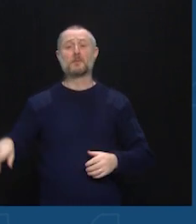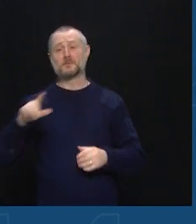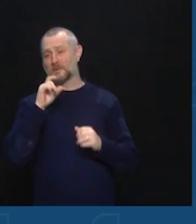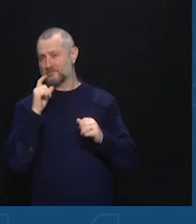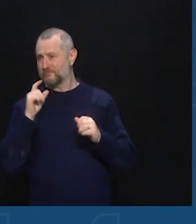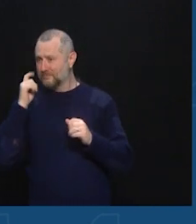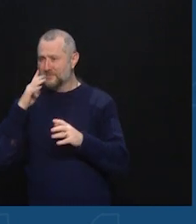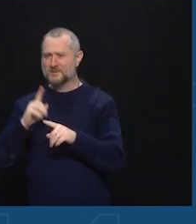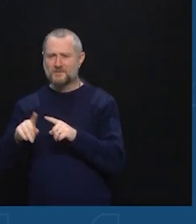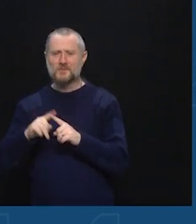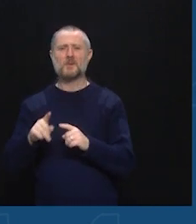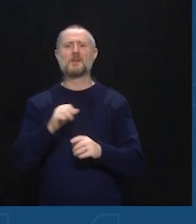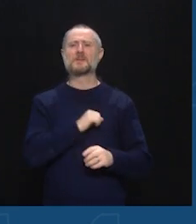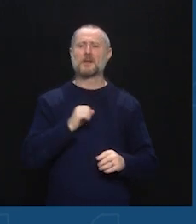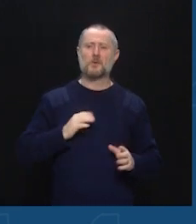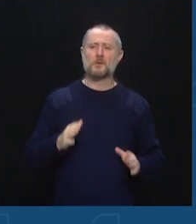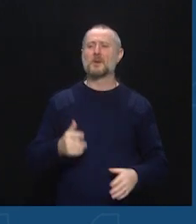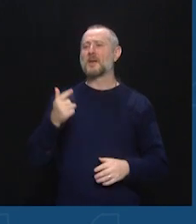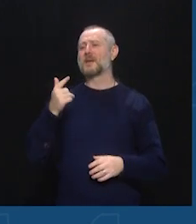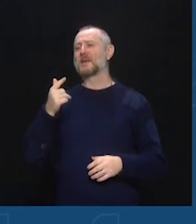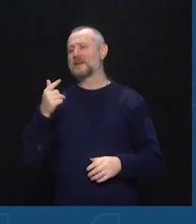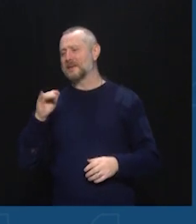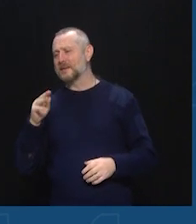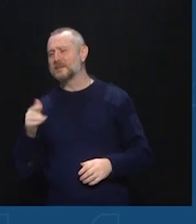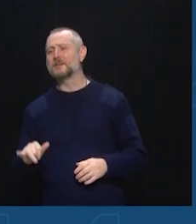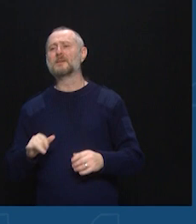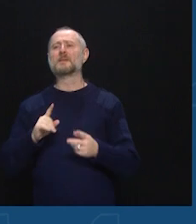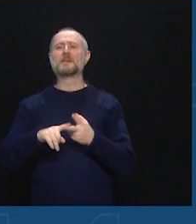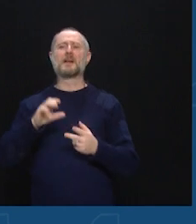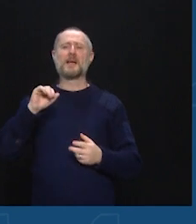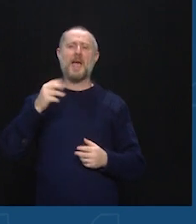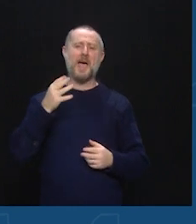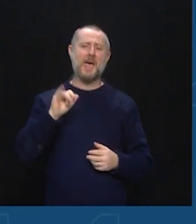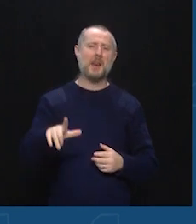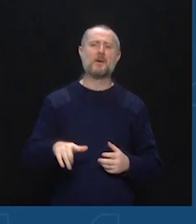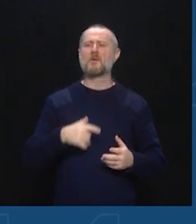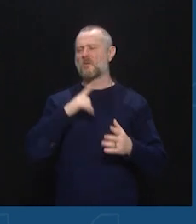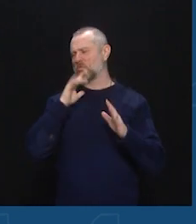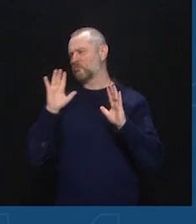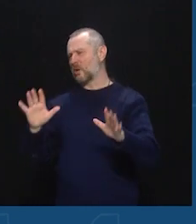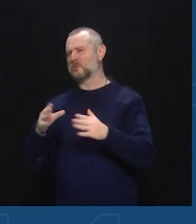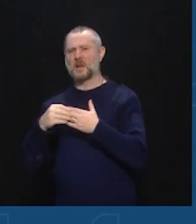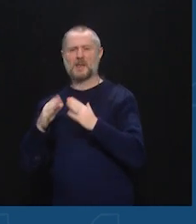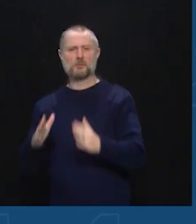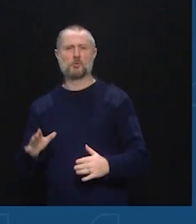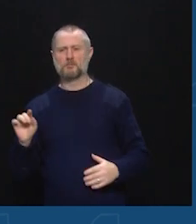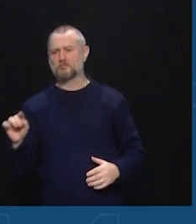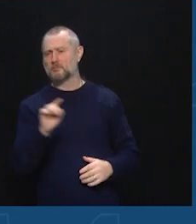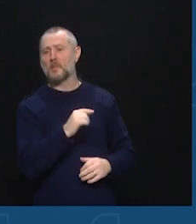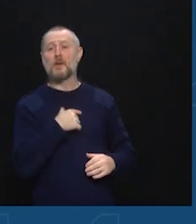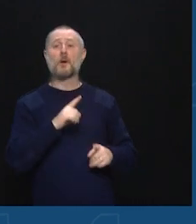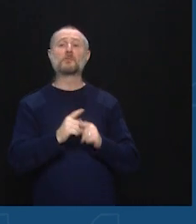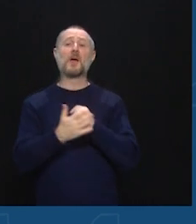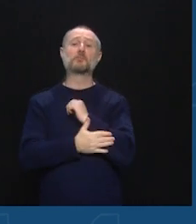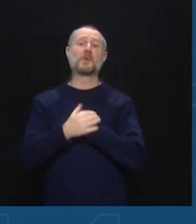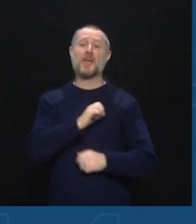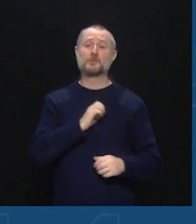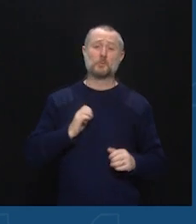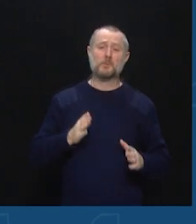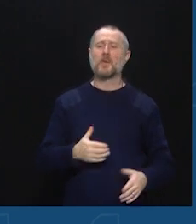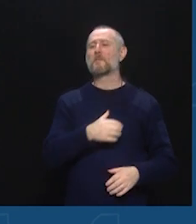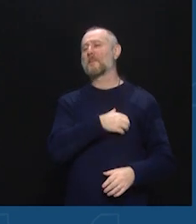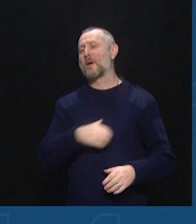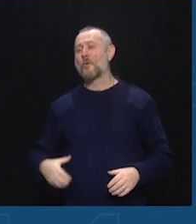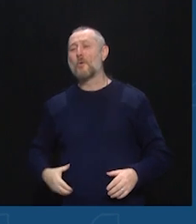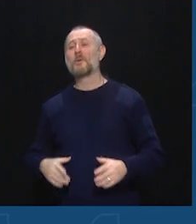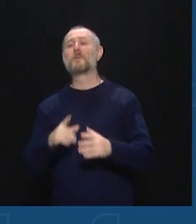Senator Hinchy is here, Senator Cahill, great leaders that we have representing this area as well, and to our county executive, our mayor, and my dream